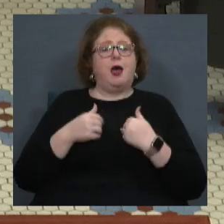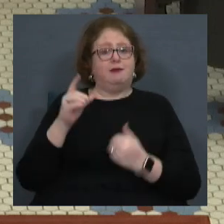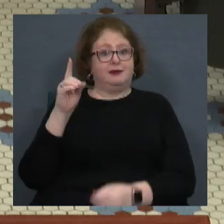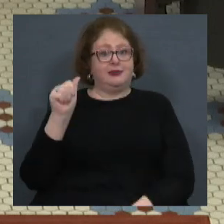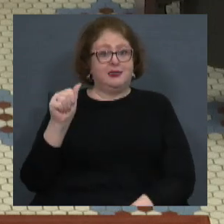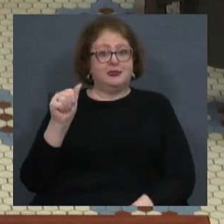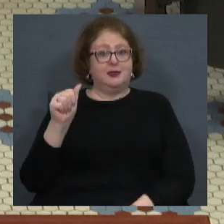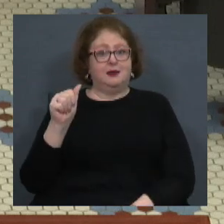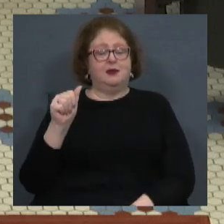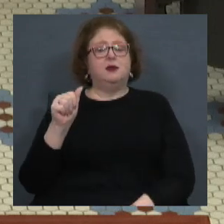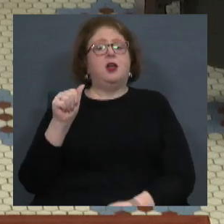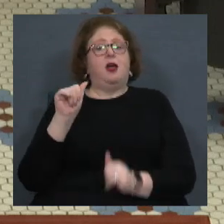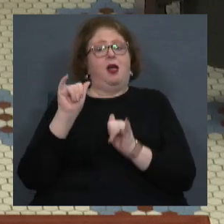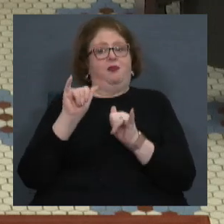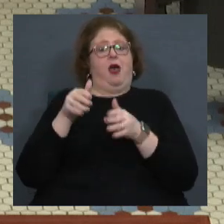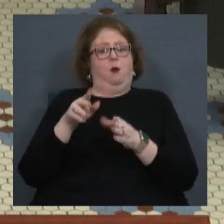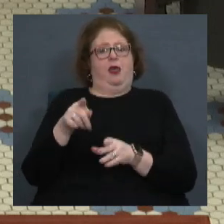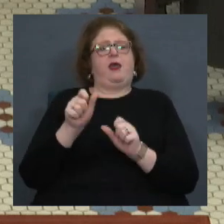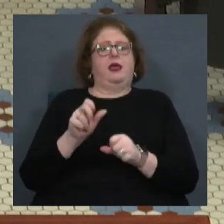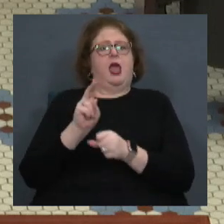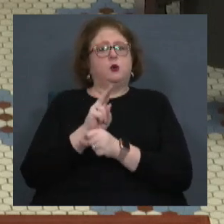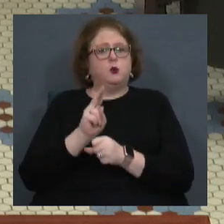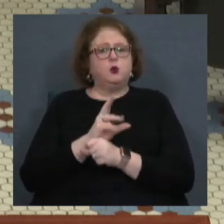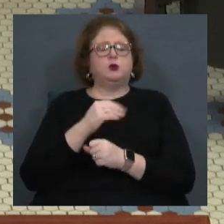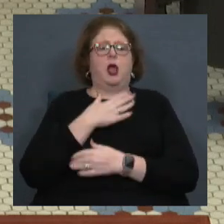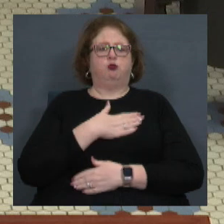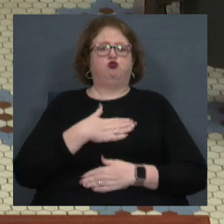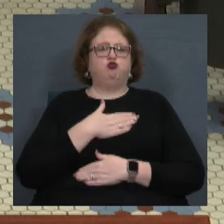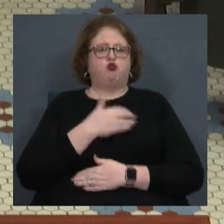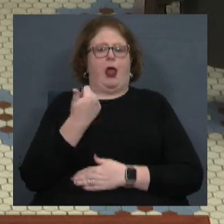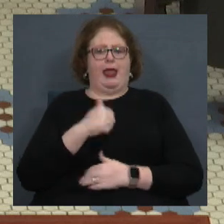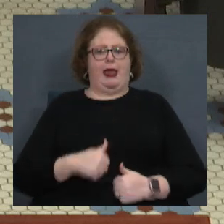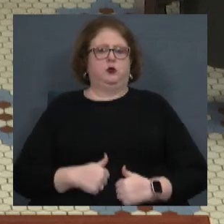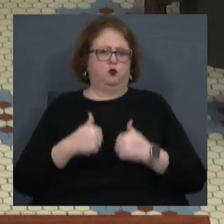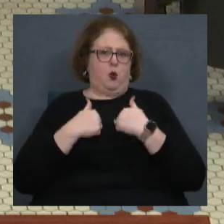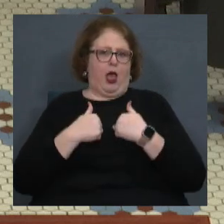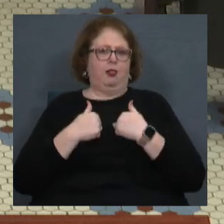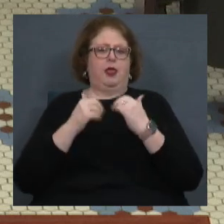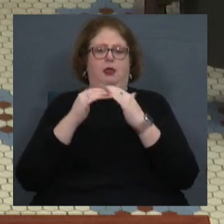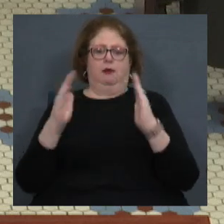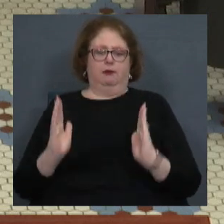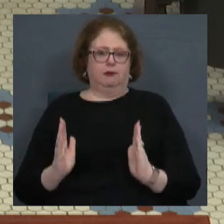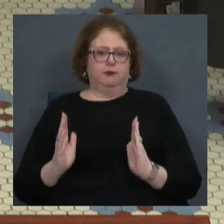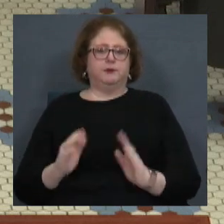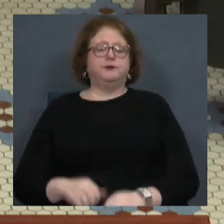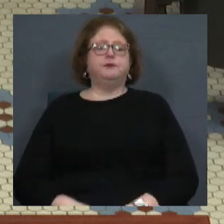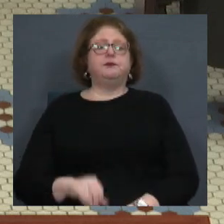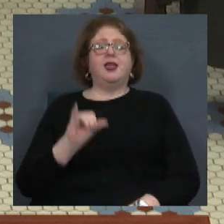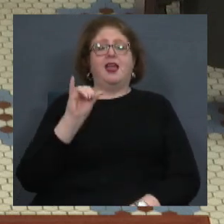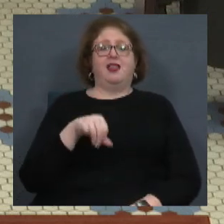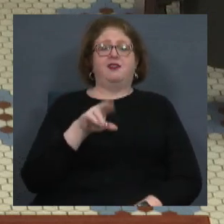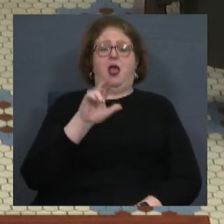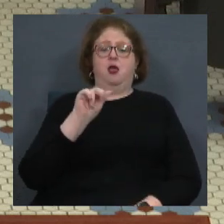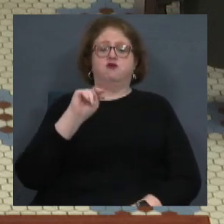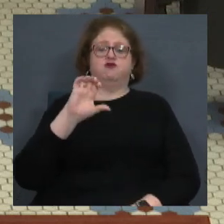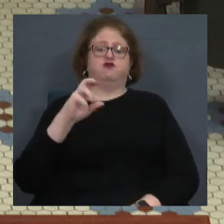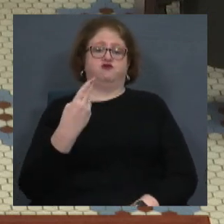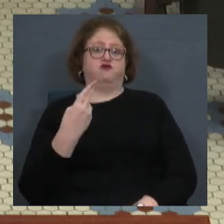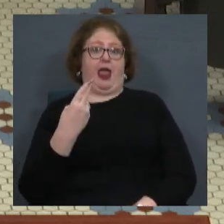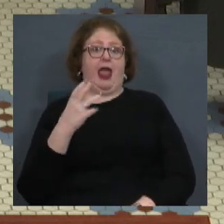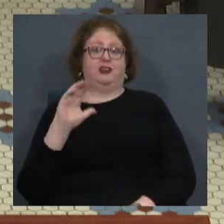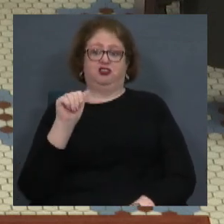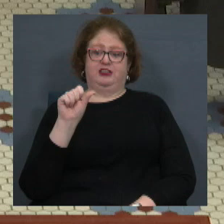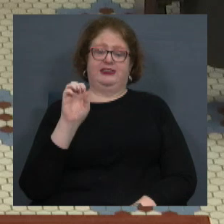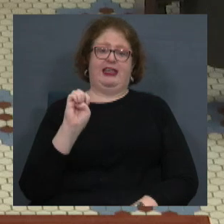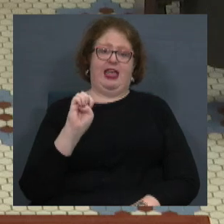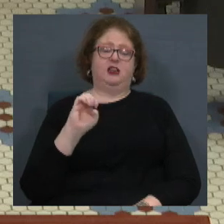to use and enjoy a dwelling. In the Kings Ranch case, both the Jonesboro Planning